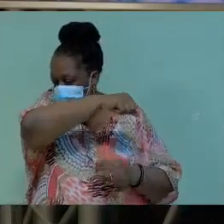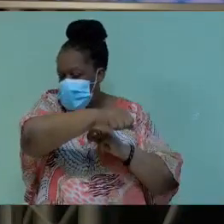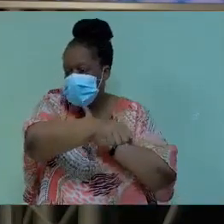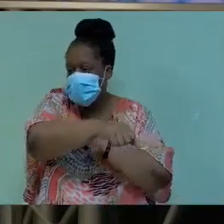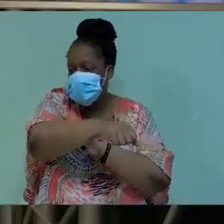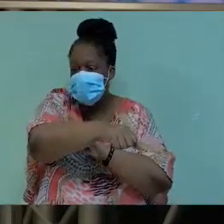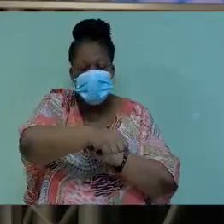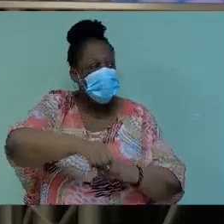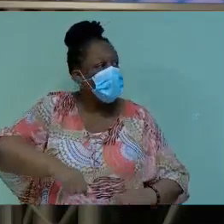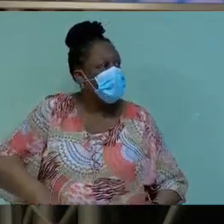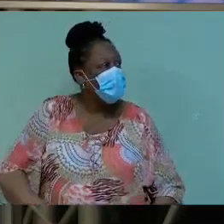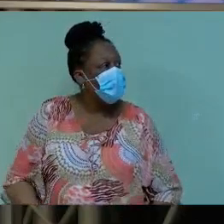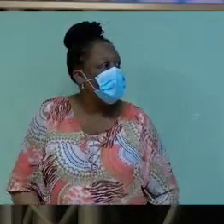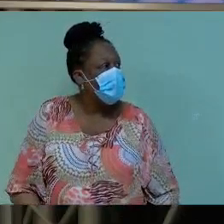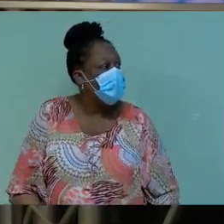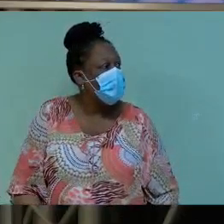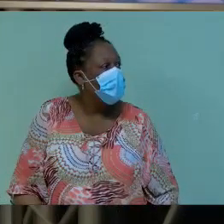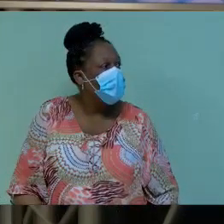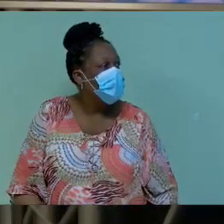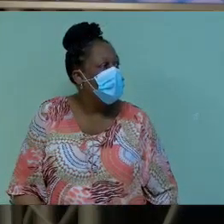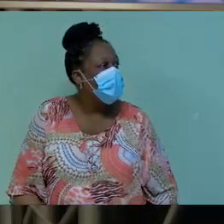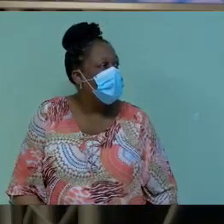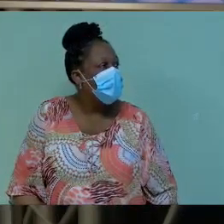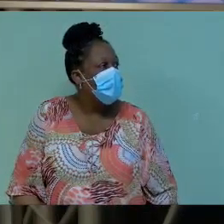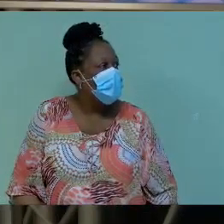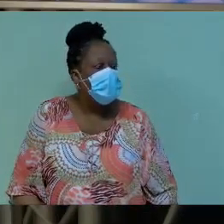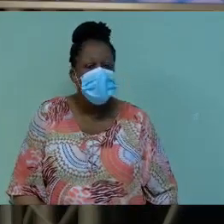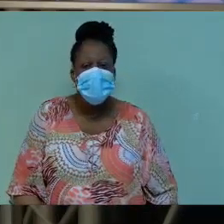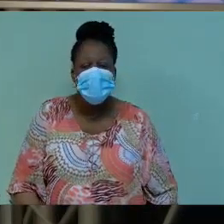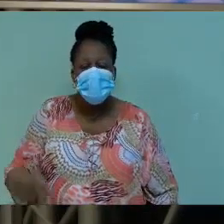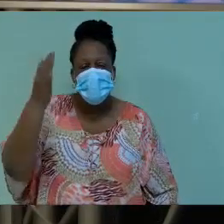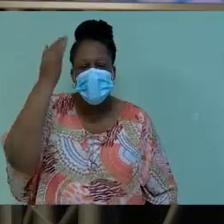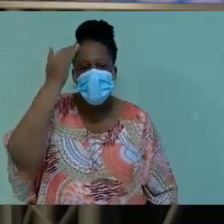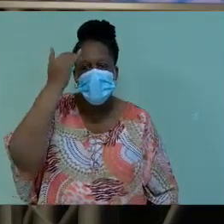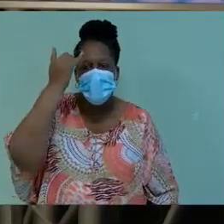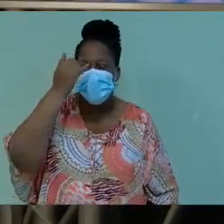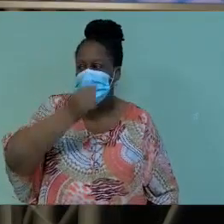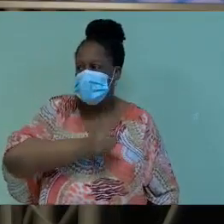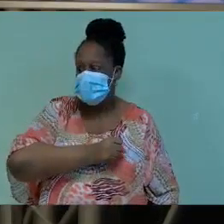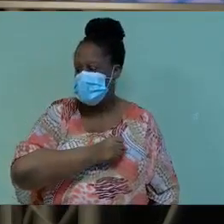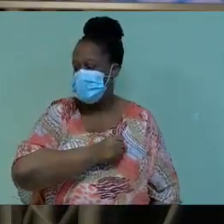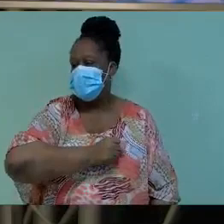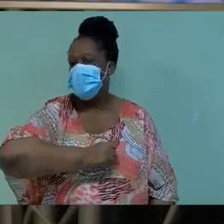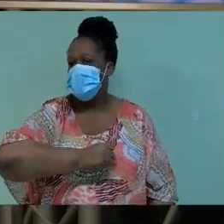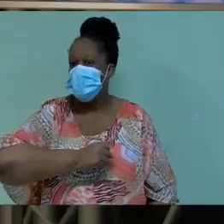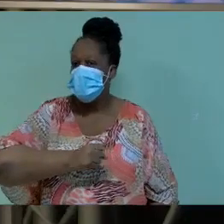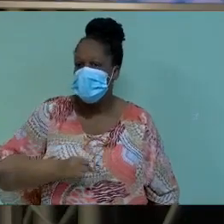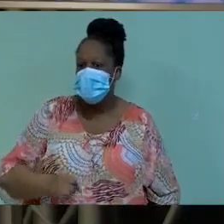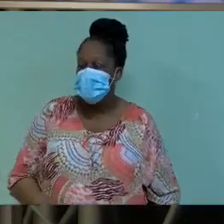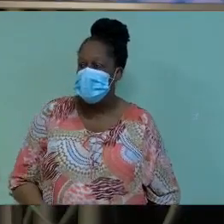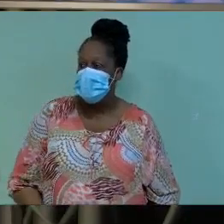why are we still greeting with the elbow? Can't that lead to